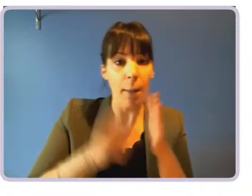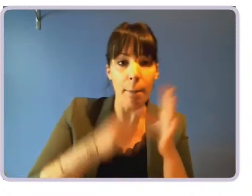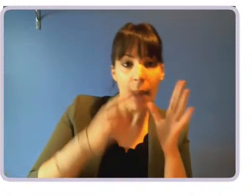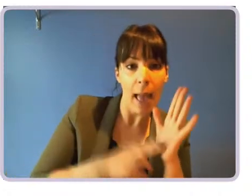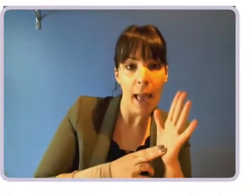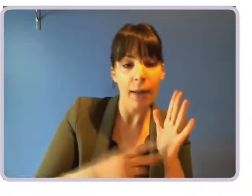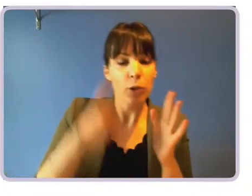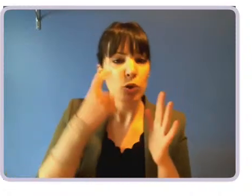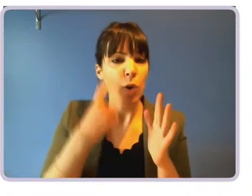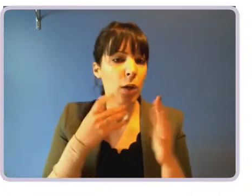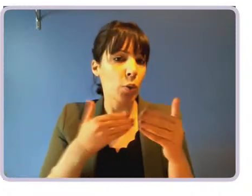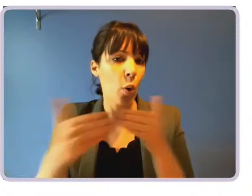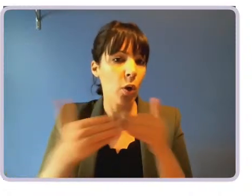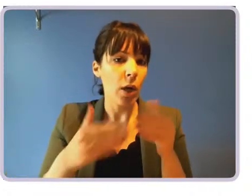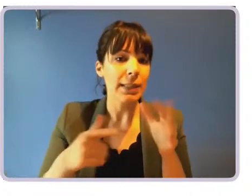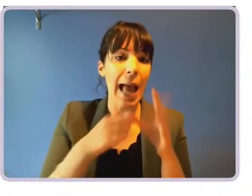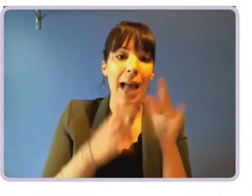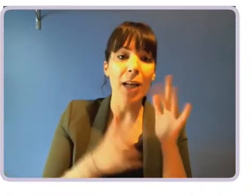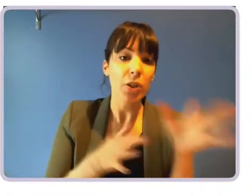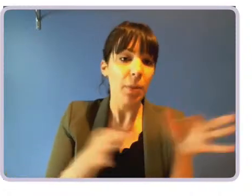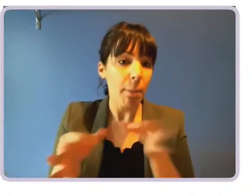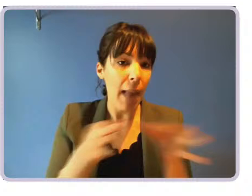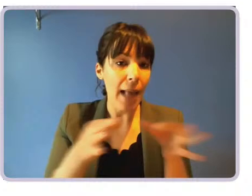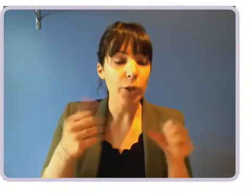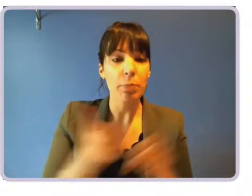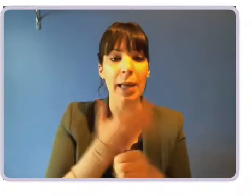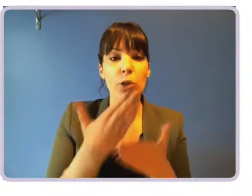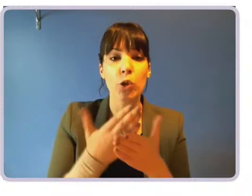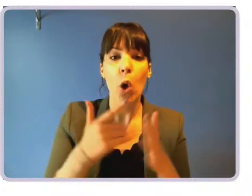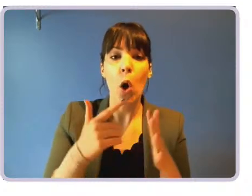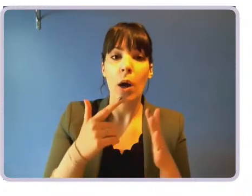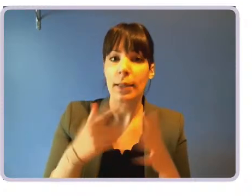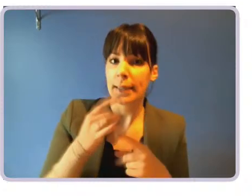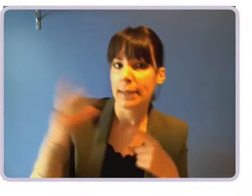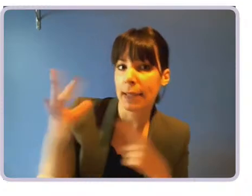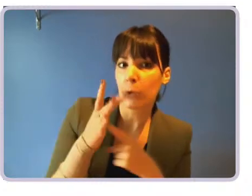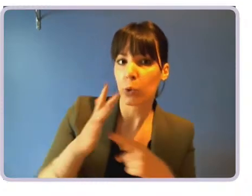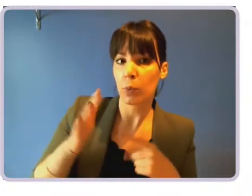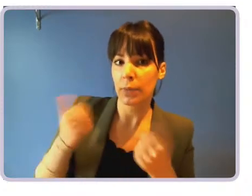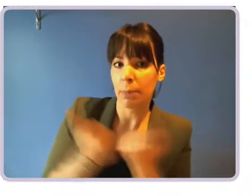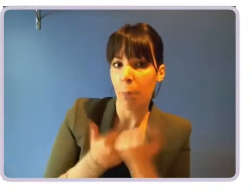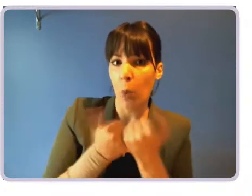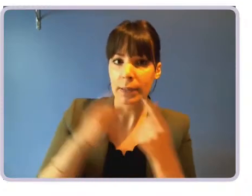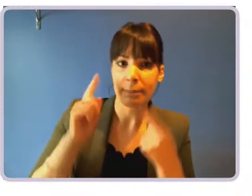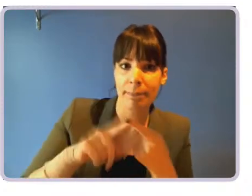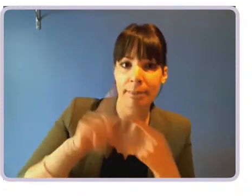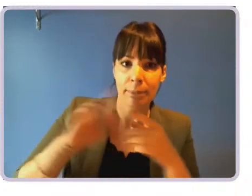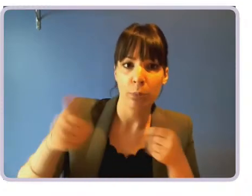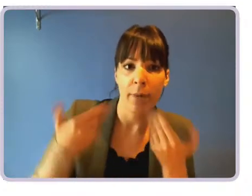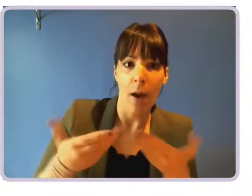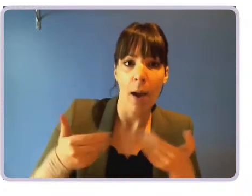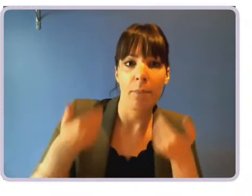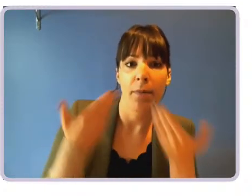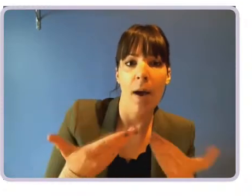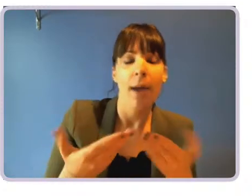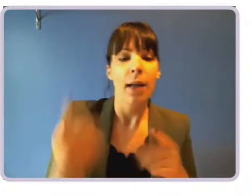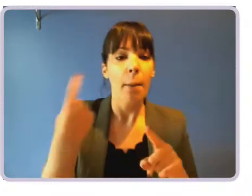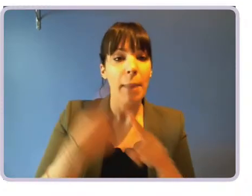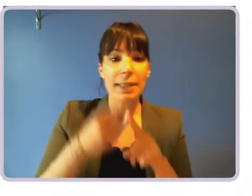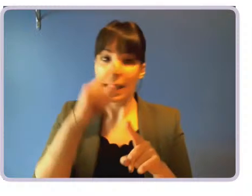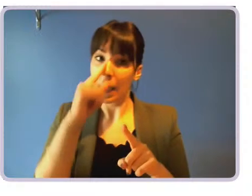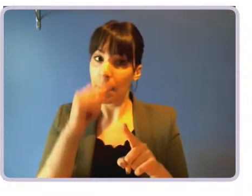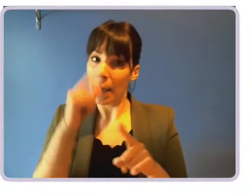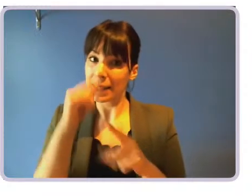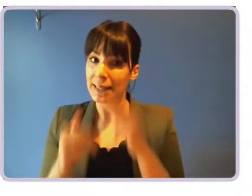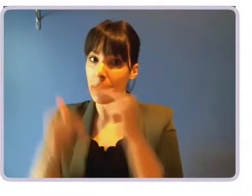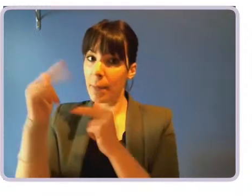ongoing essential supports, shifting capacity building to core, and in my experience that hasn't been possible. I'd be interested